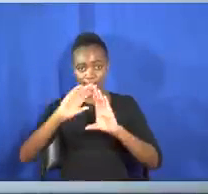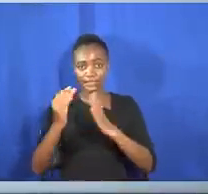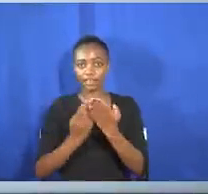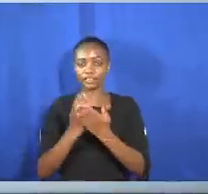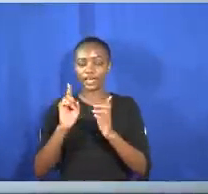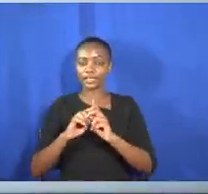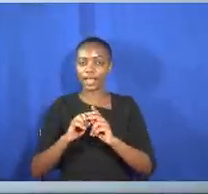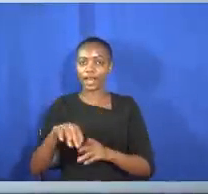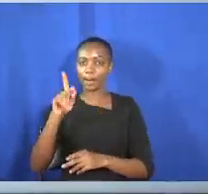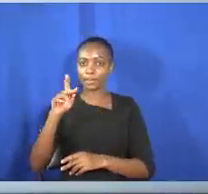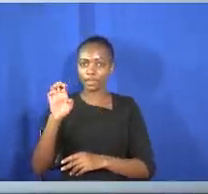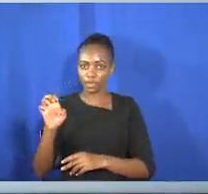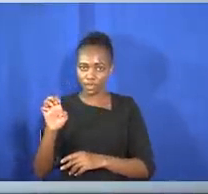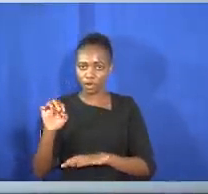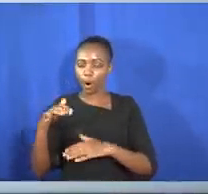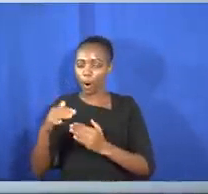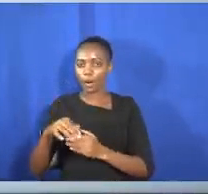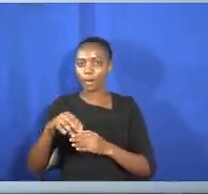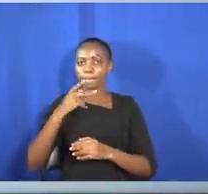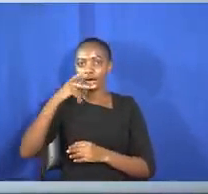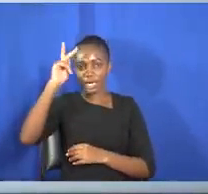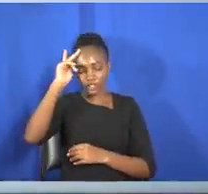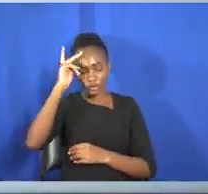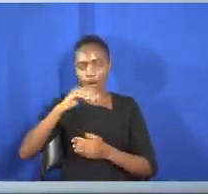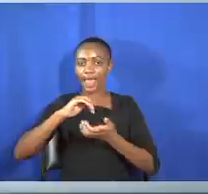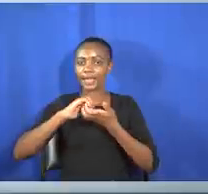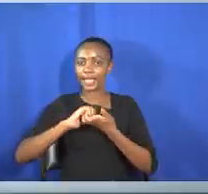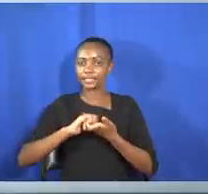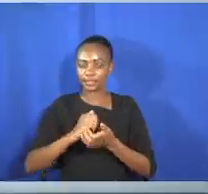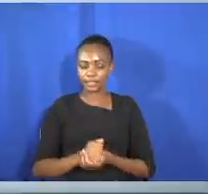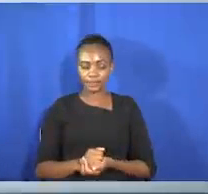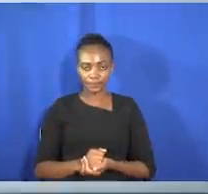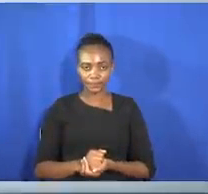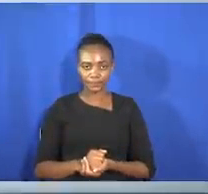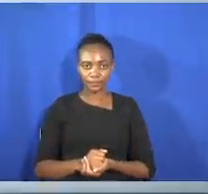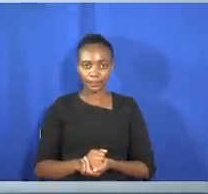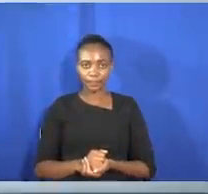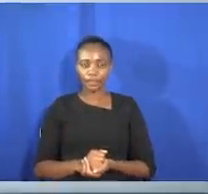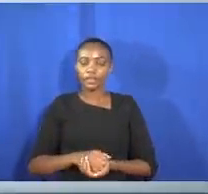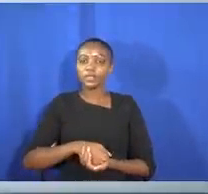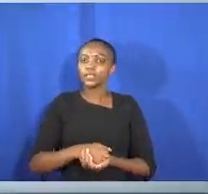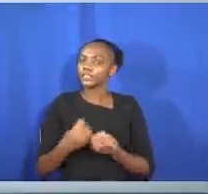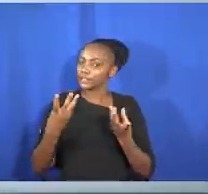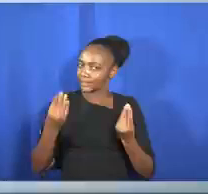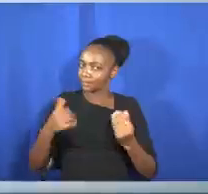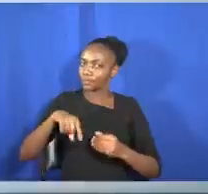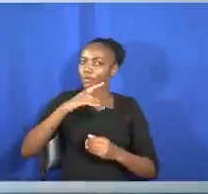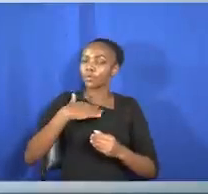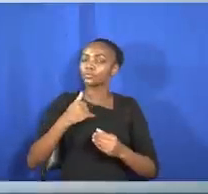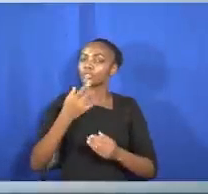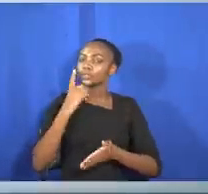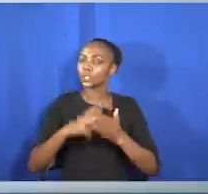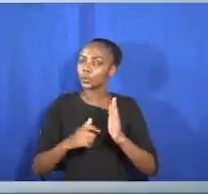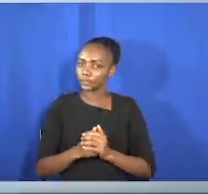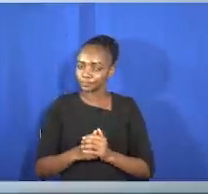running, and PE, parental engagement. So we are saying that what the runners are running in the classroom,